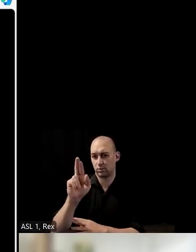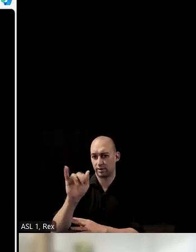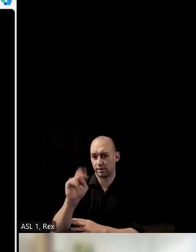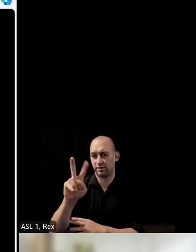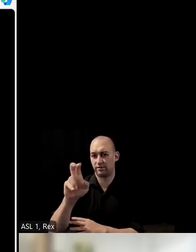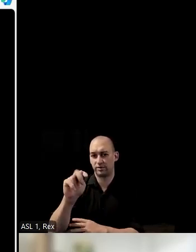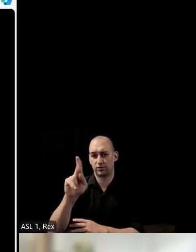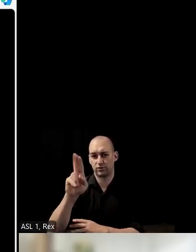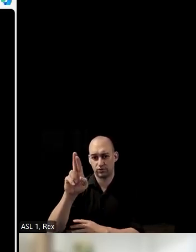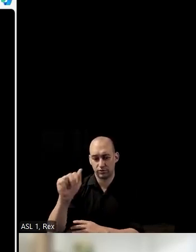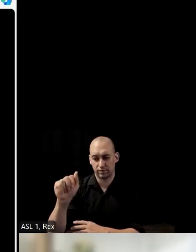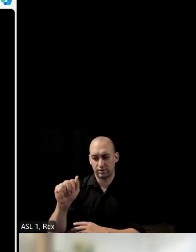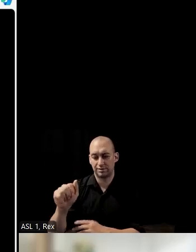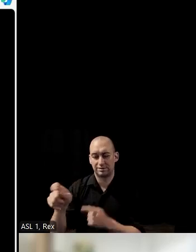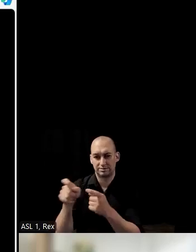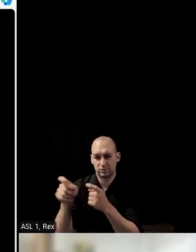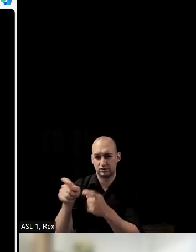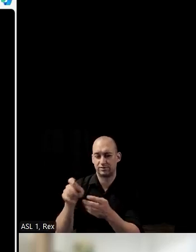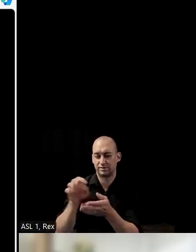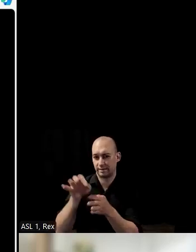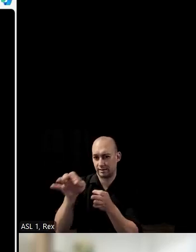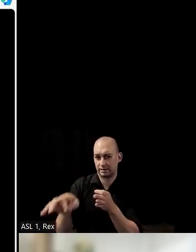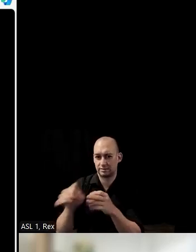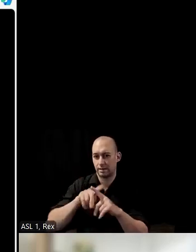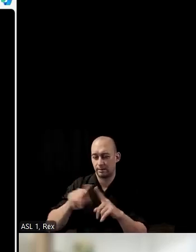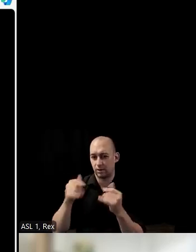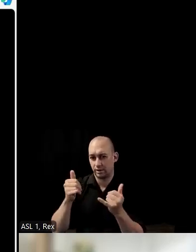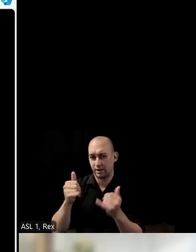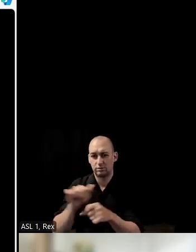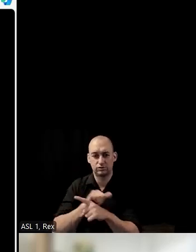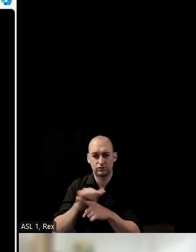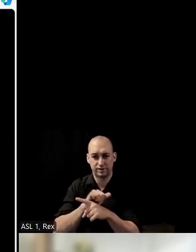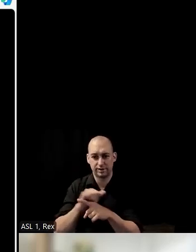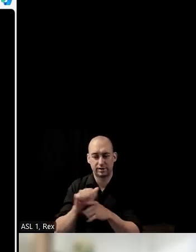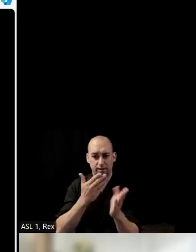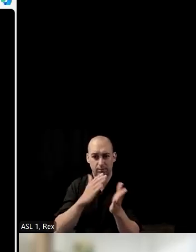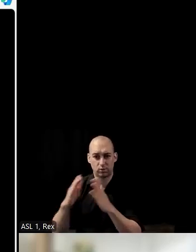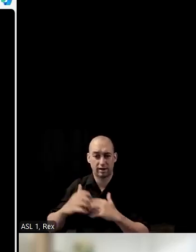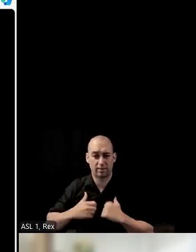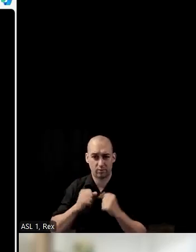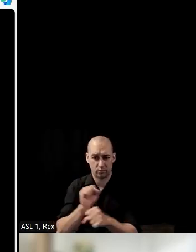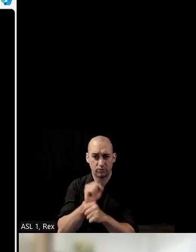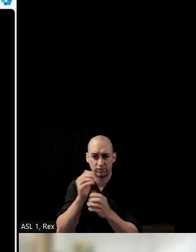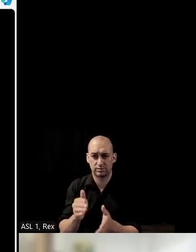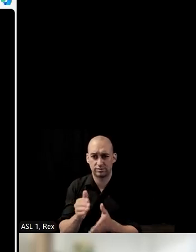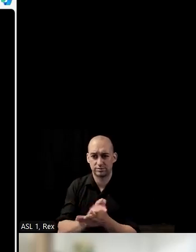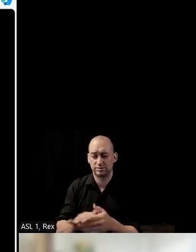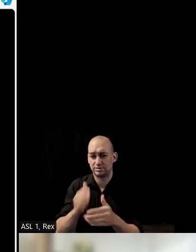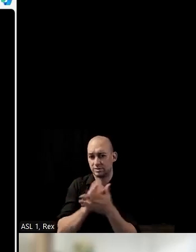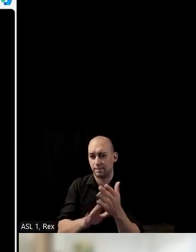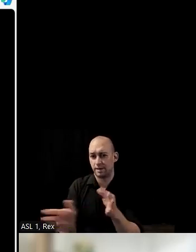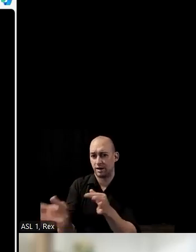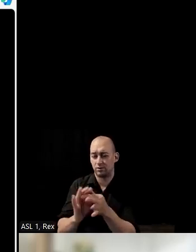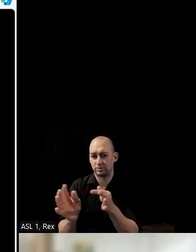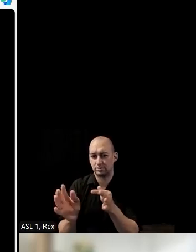some administrative delays, but is currently training their community health workers. Some outreach built into the